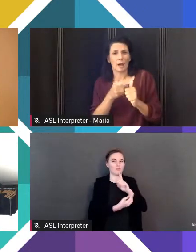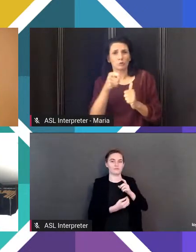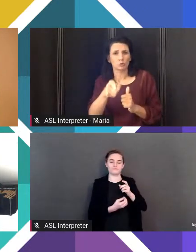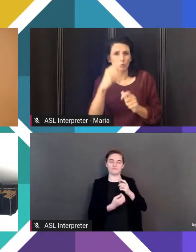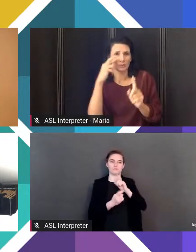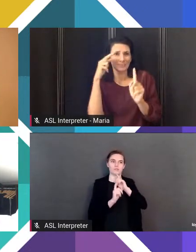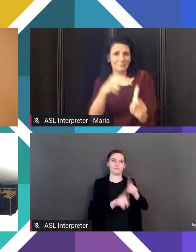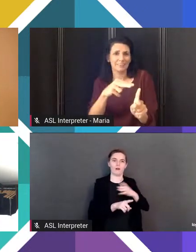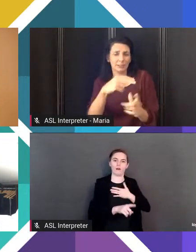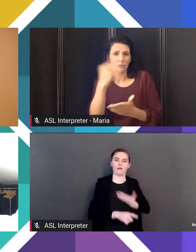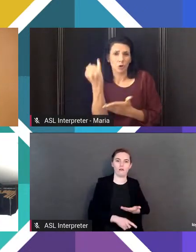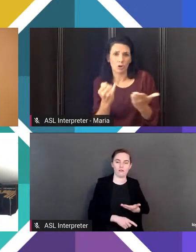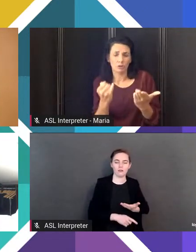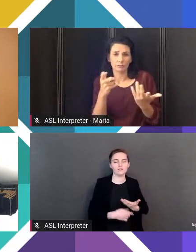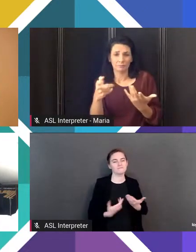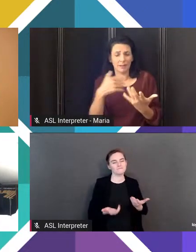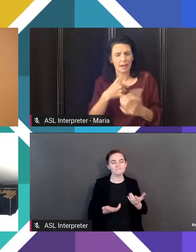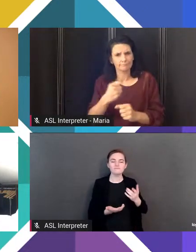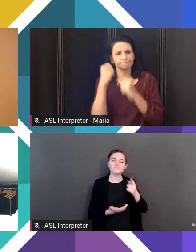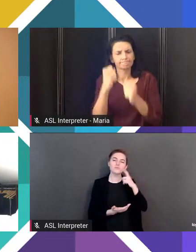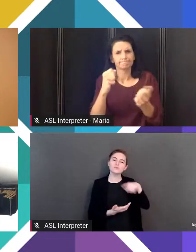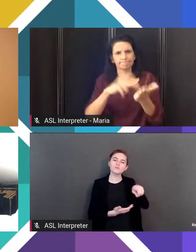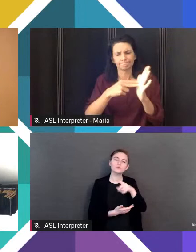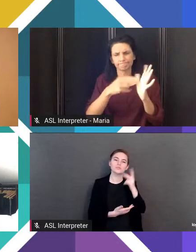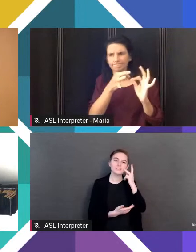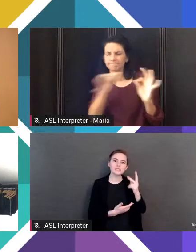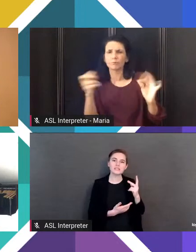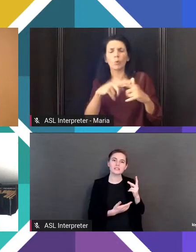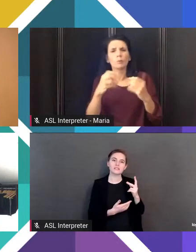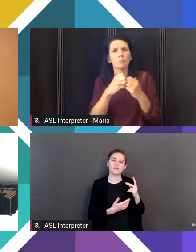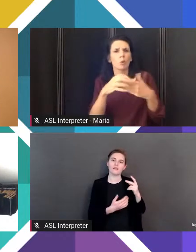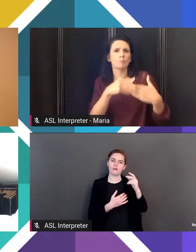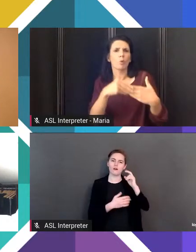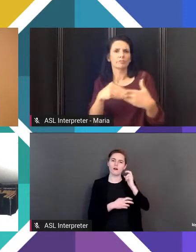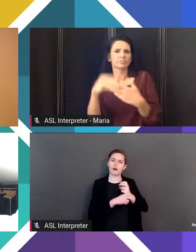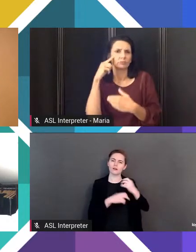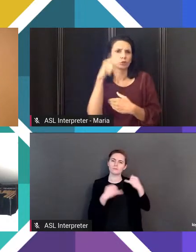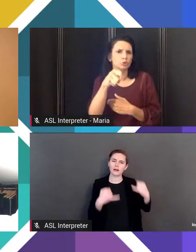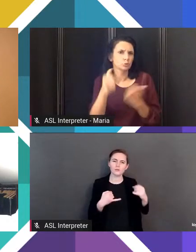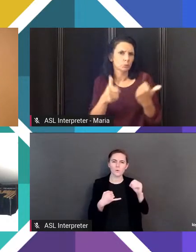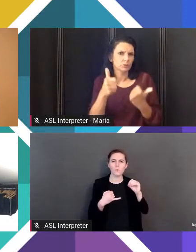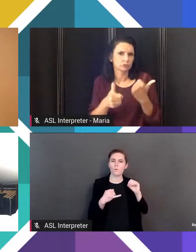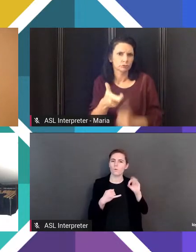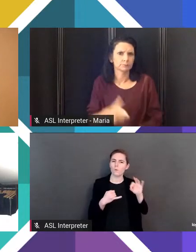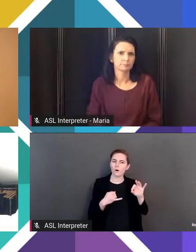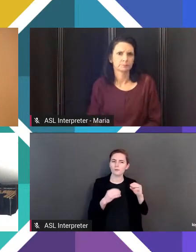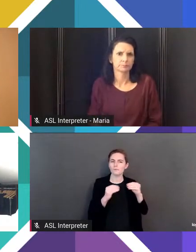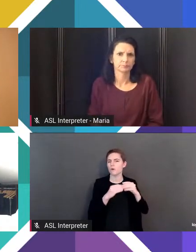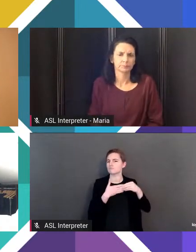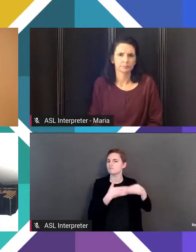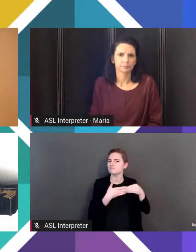it has any sort of hard boundary, or are the boundaries more porous for you? Oh gosh, I think